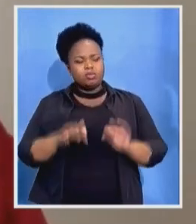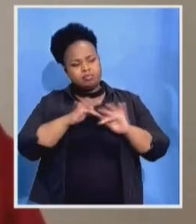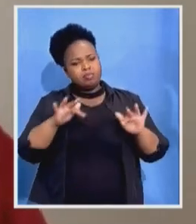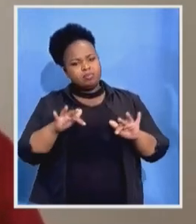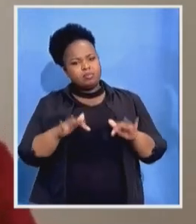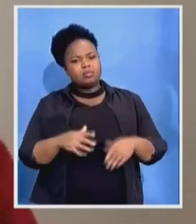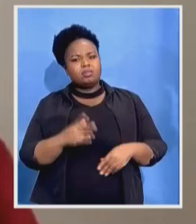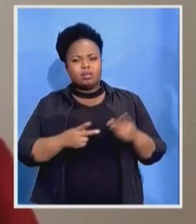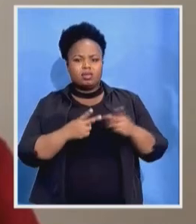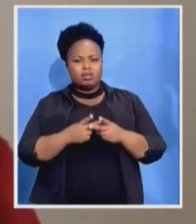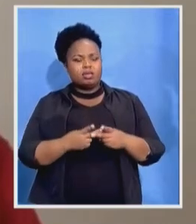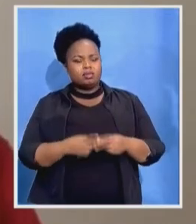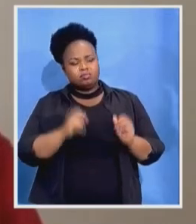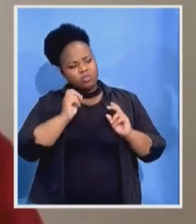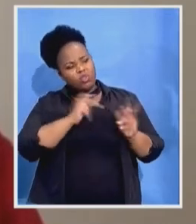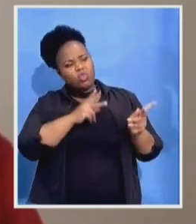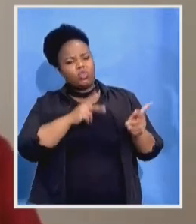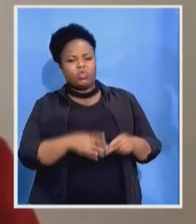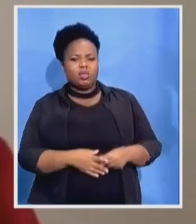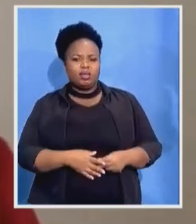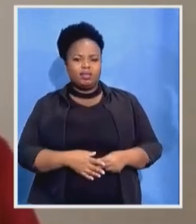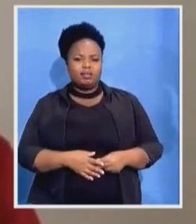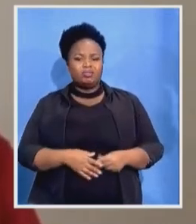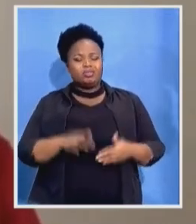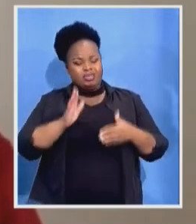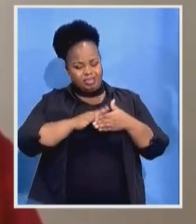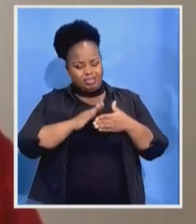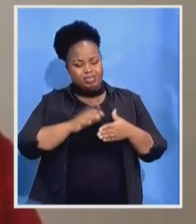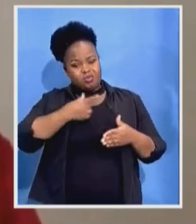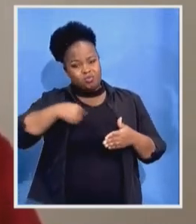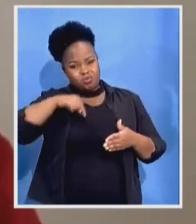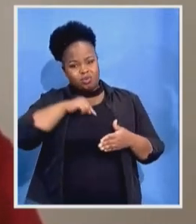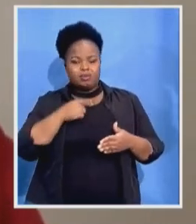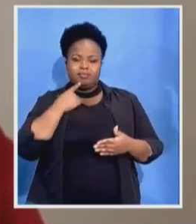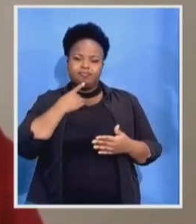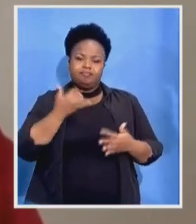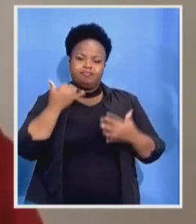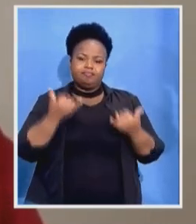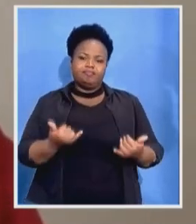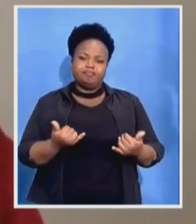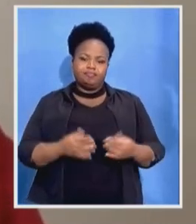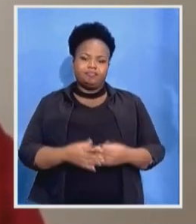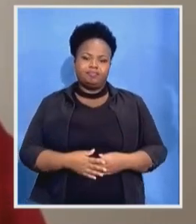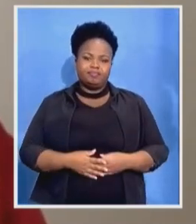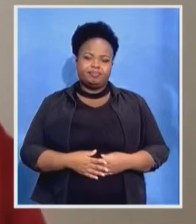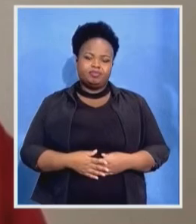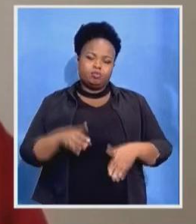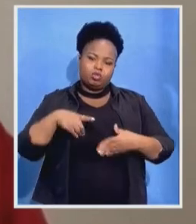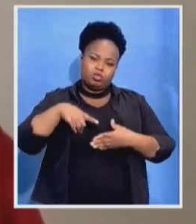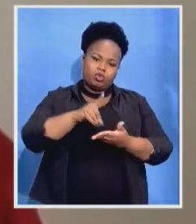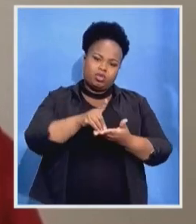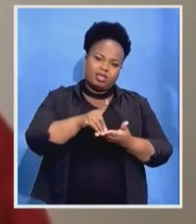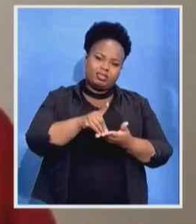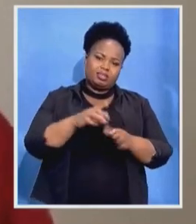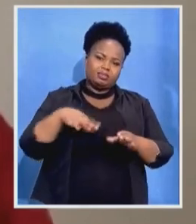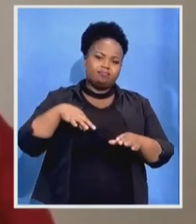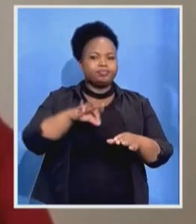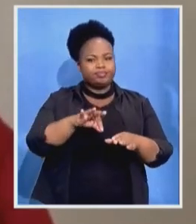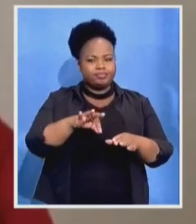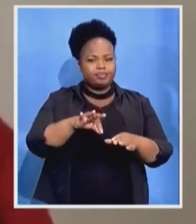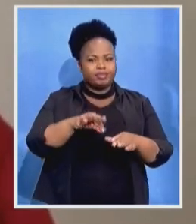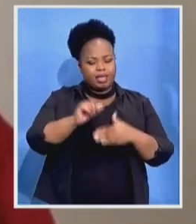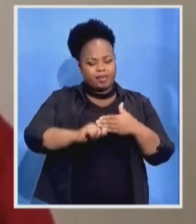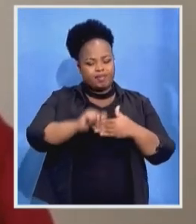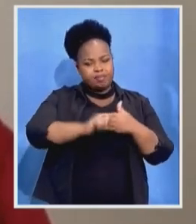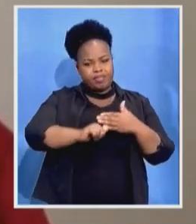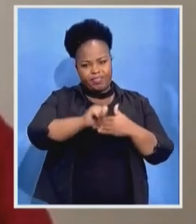some of the reasons why we are saying today, donate on a monthly basis, once off if you feel